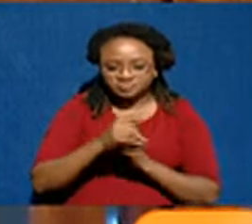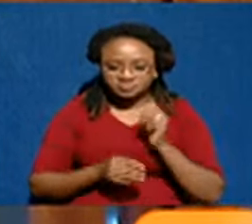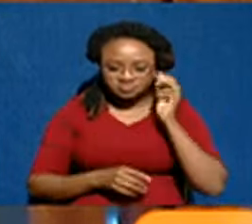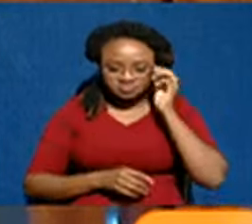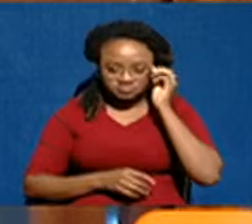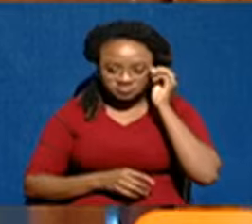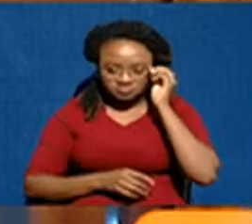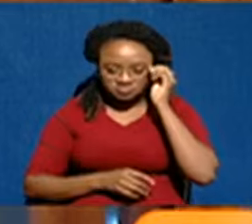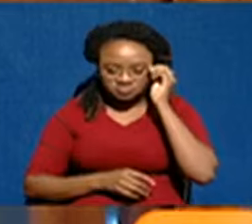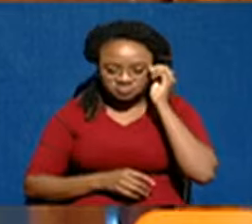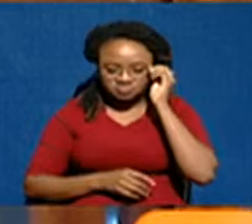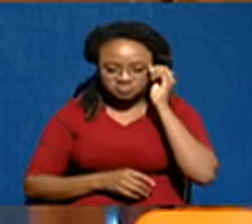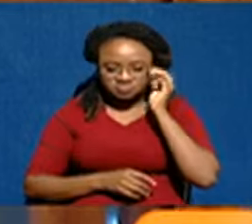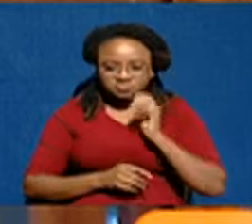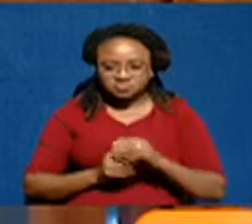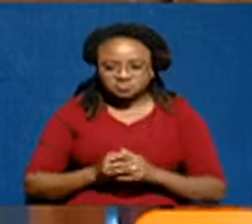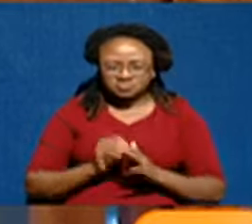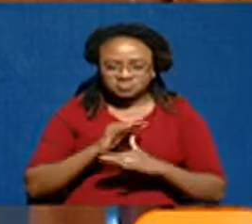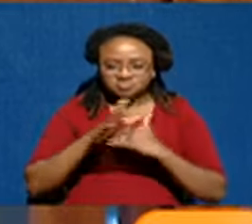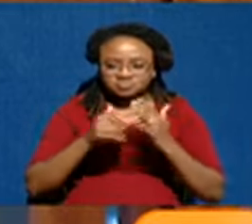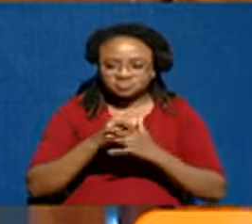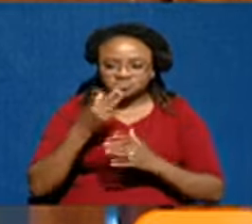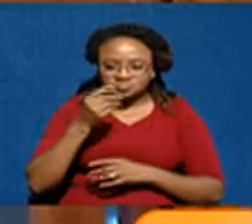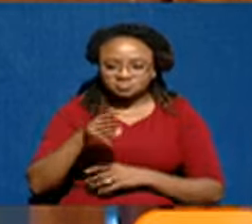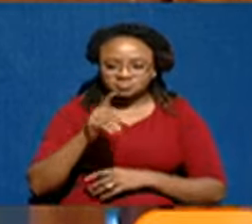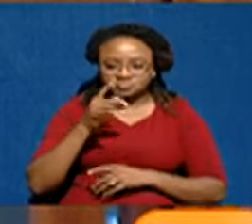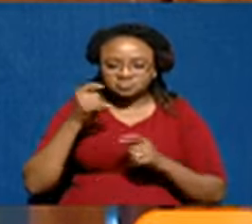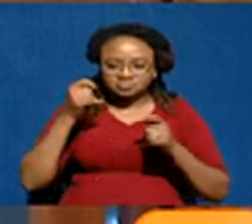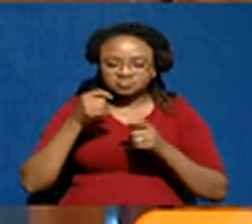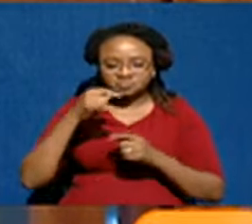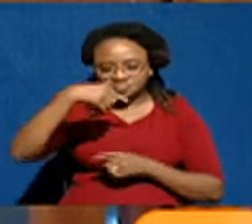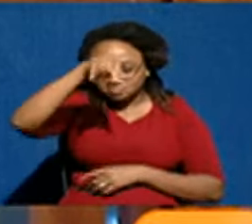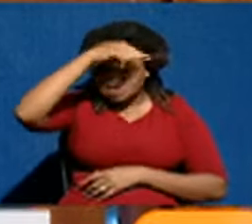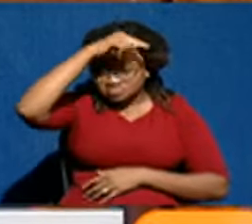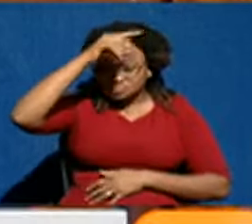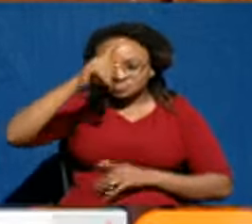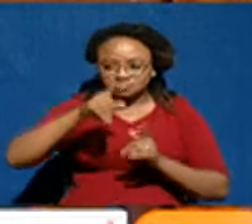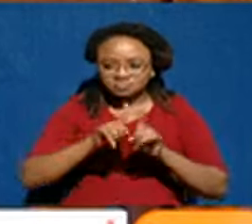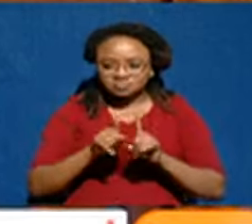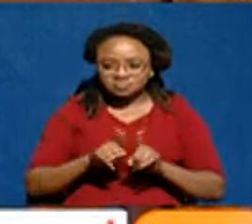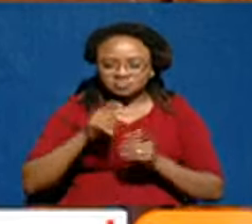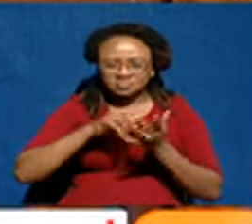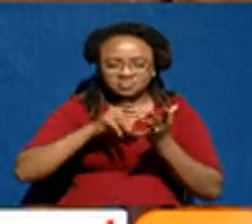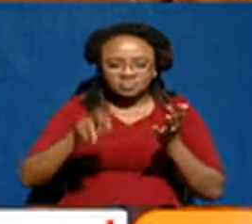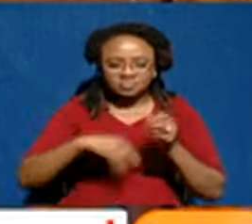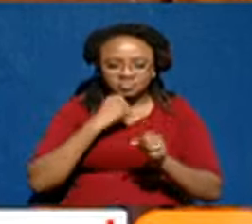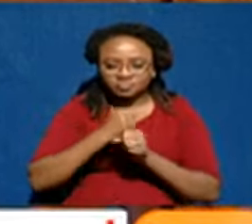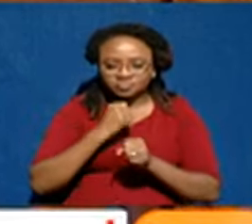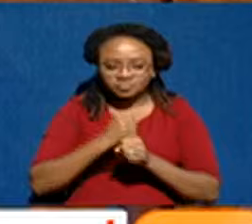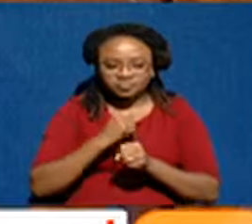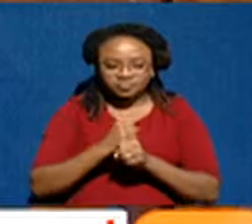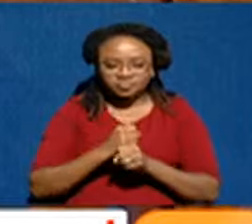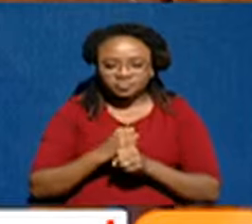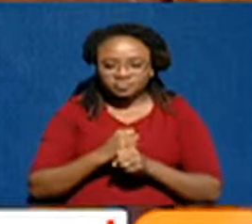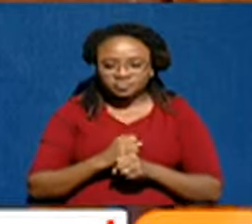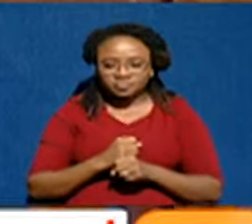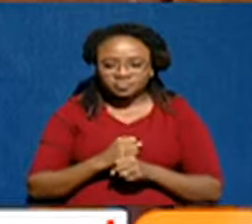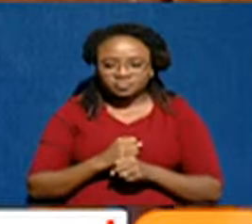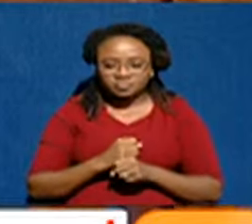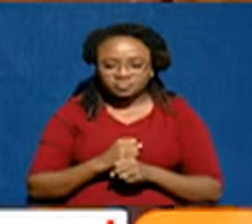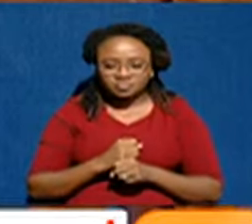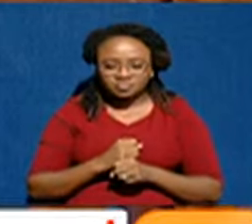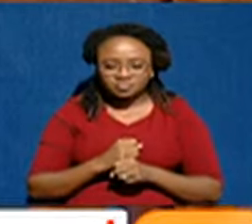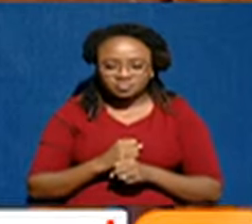2010 constitution, every doctor used to graduate and resign from government. They used to graduate and they go to the private hospitals or leave the